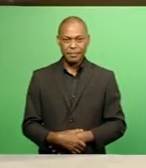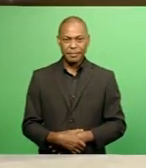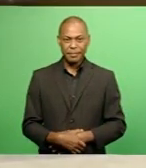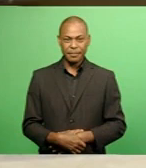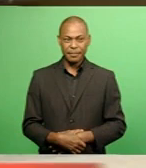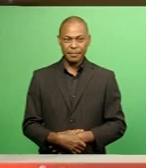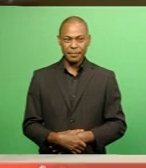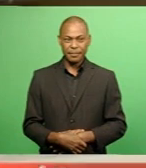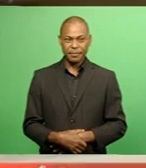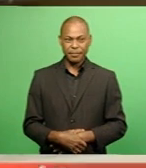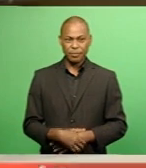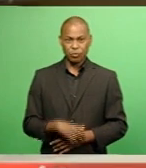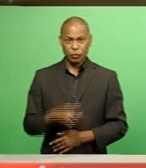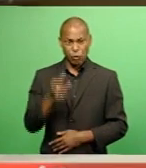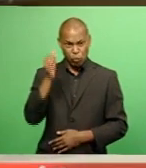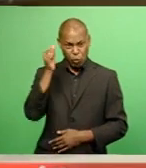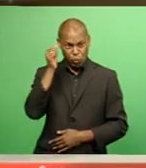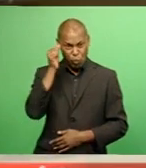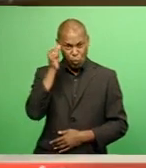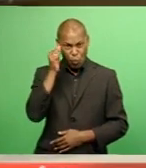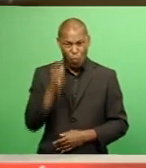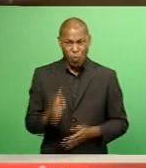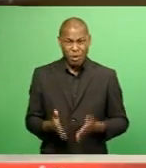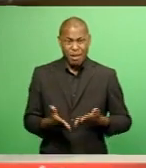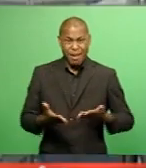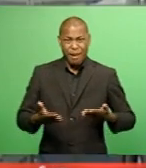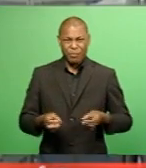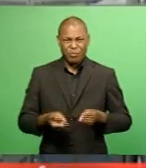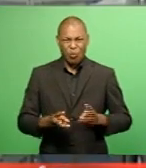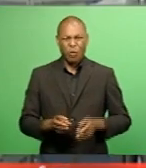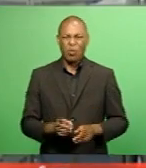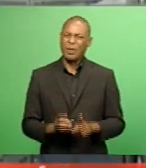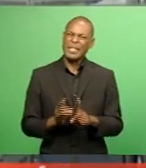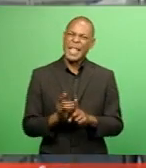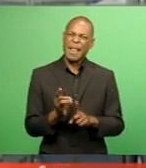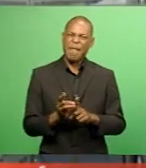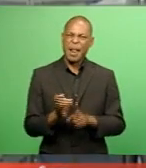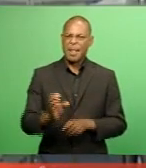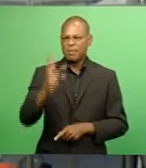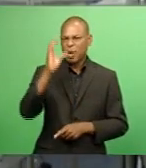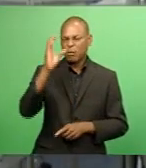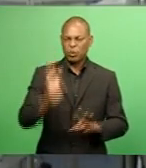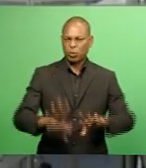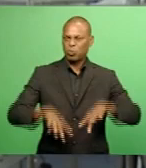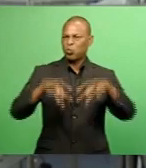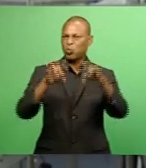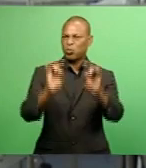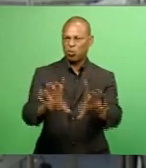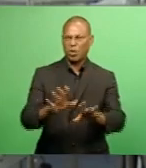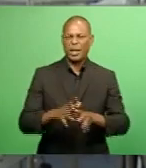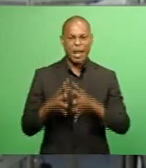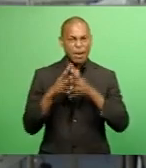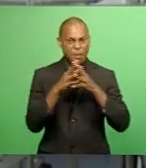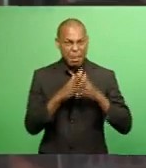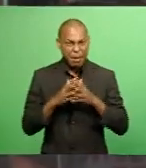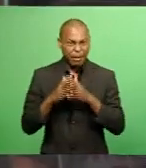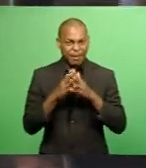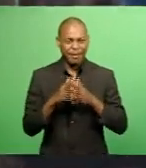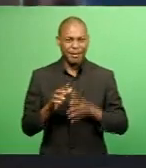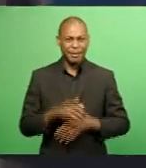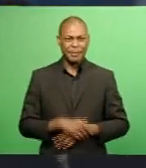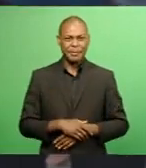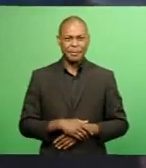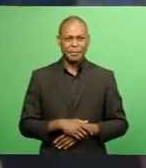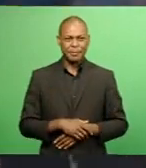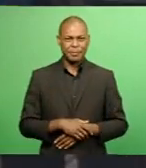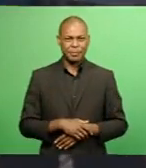The non-invasive procedure is mostly conducted in developed countries such as Australia and the United States. I've worked